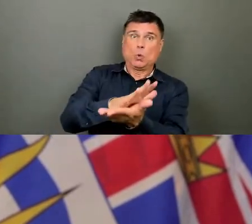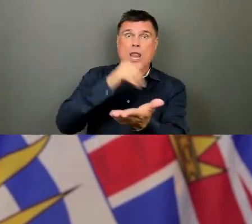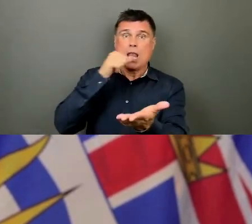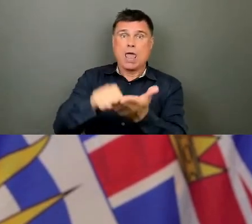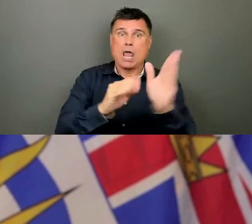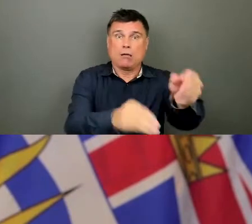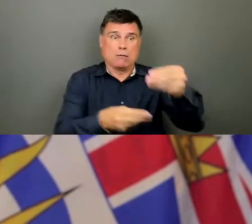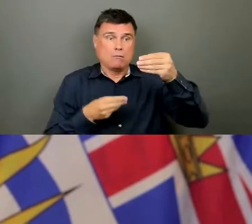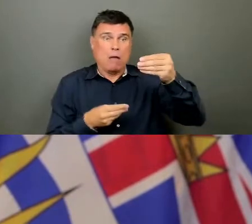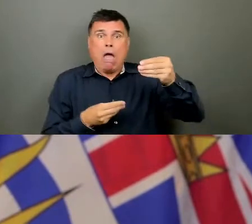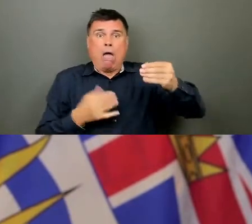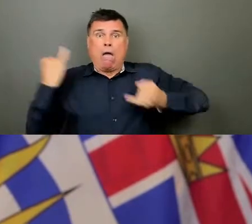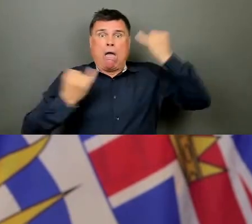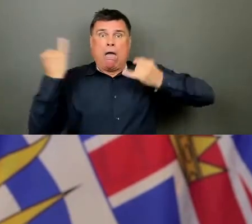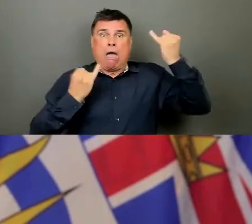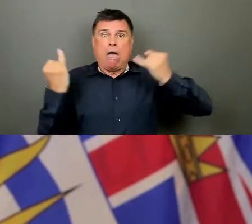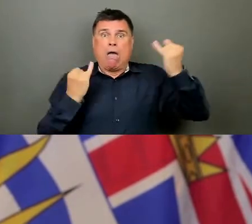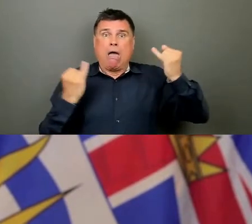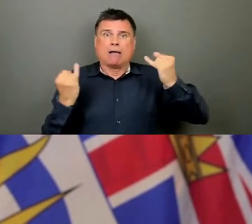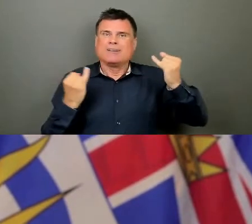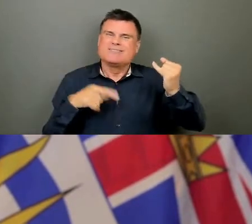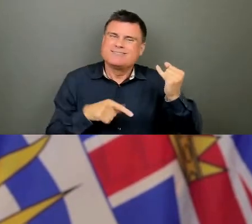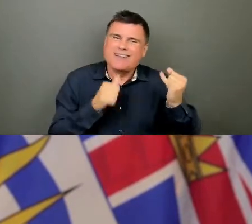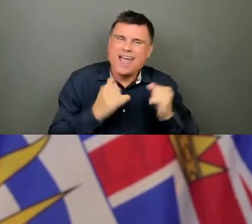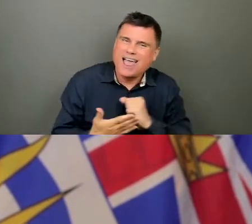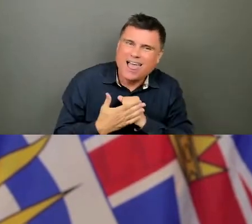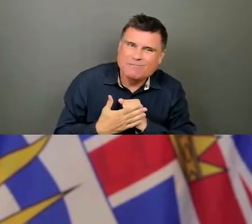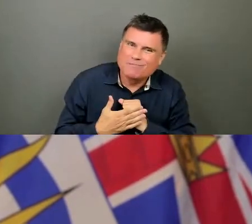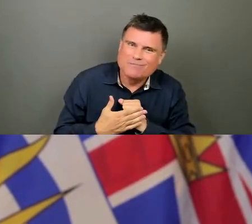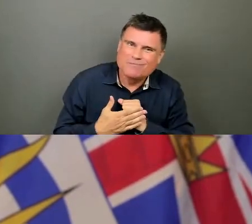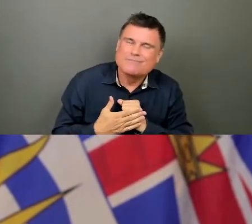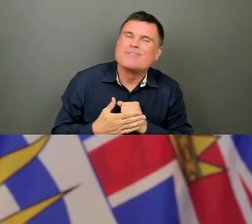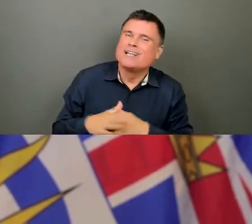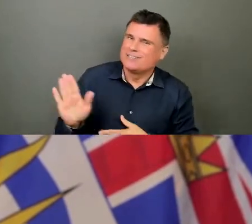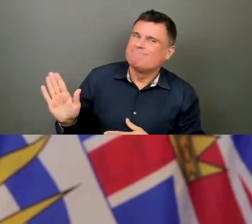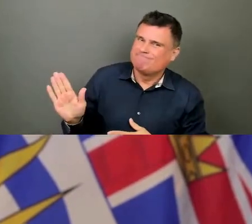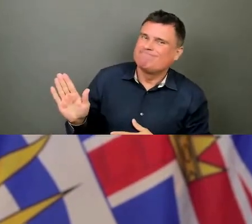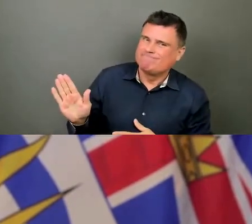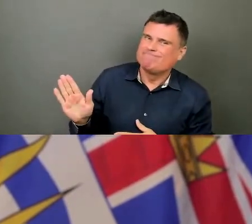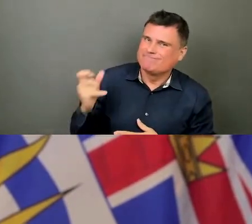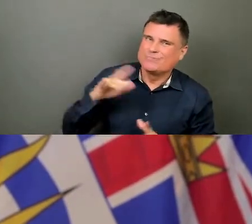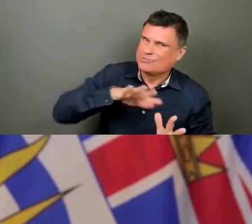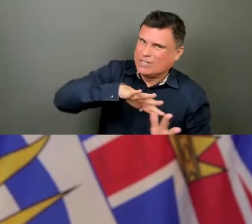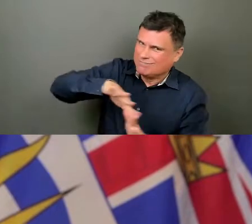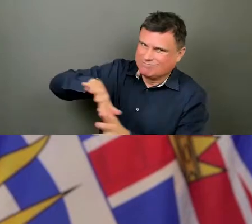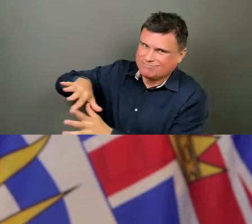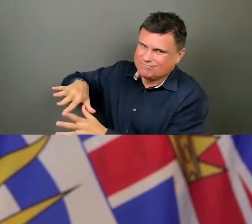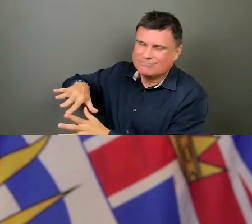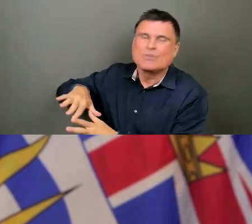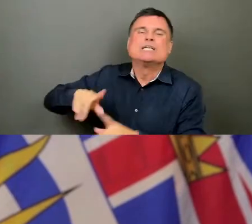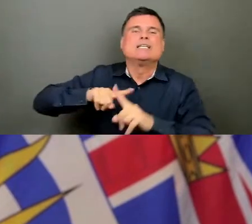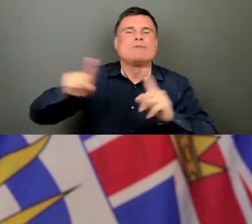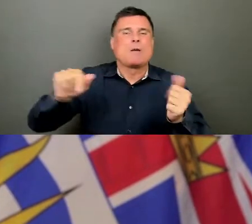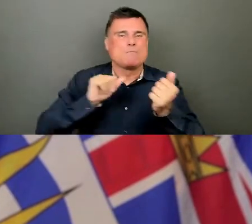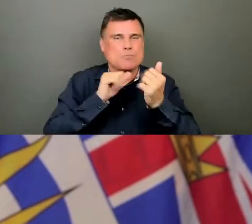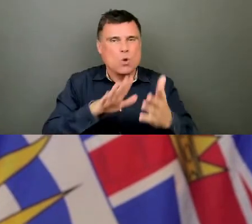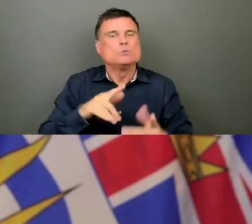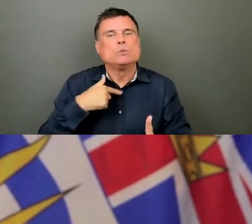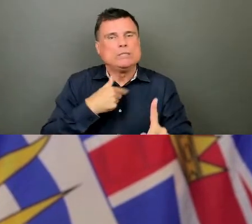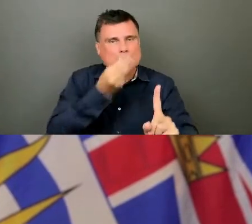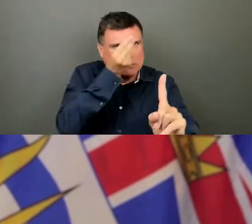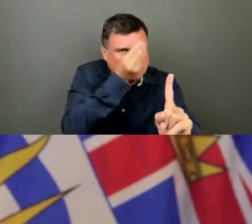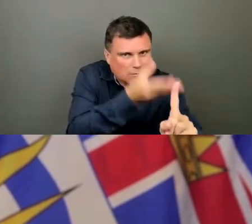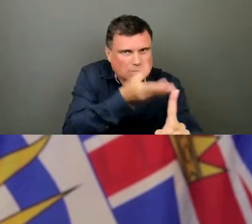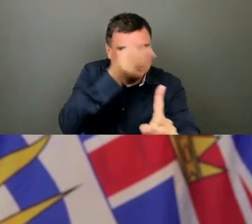more anxiety-provoking than helpful, but we will absolutely be keeping the schools informed and working with the schools, with our school